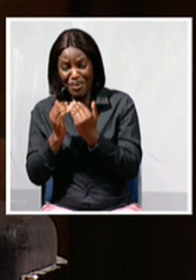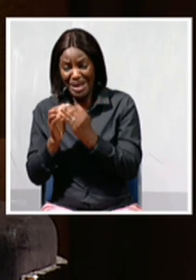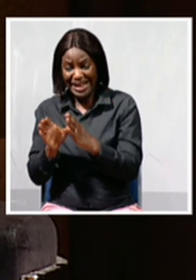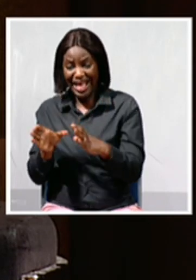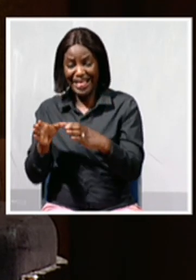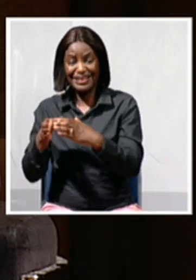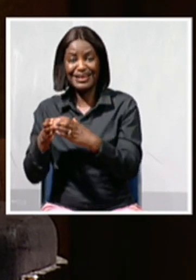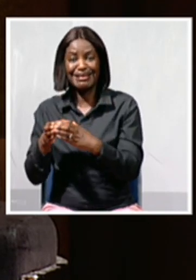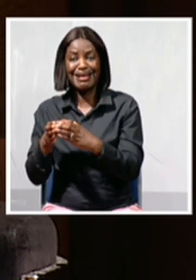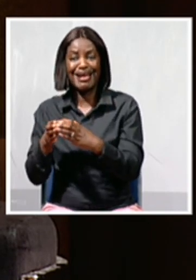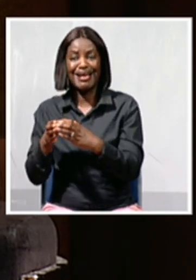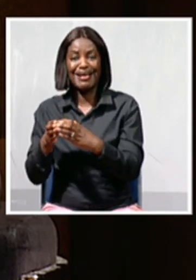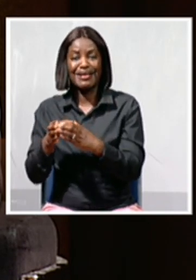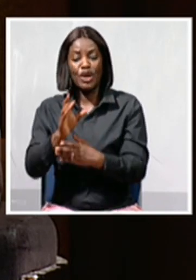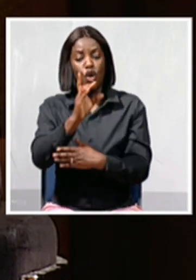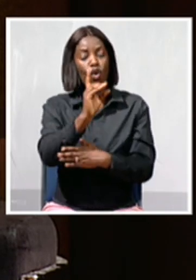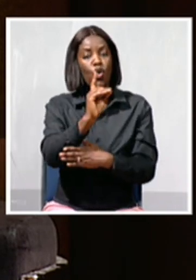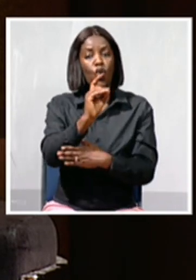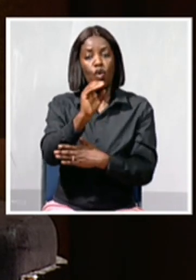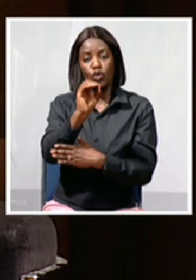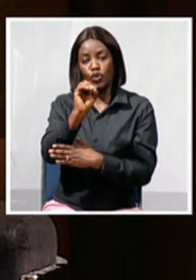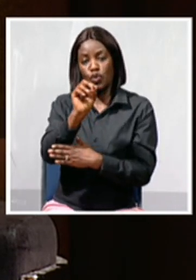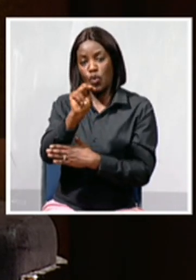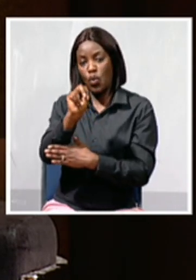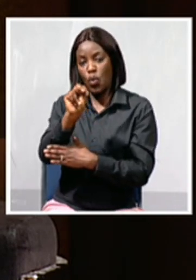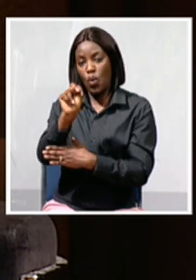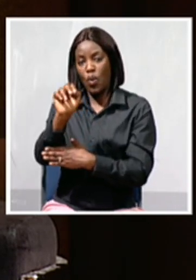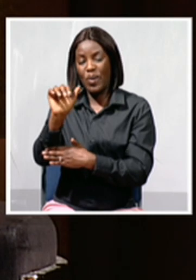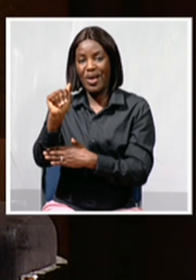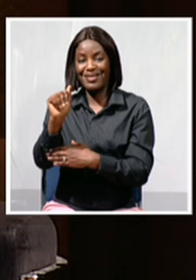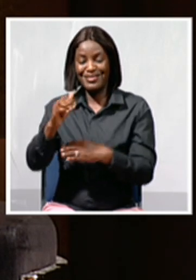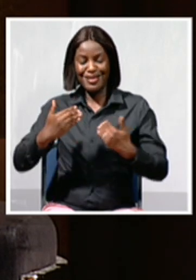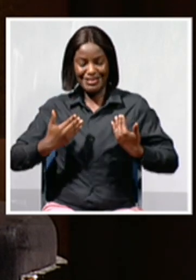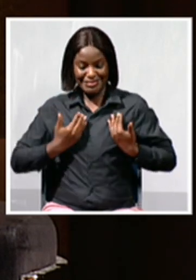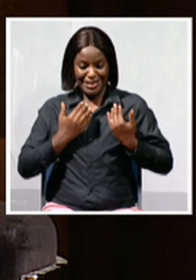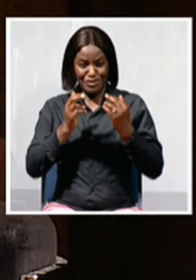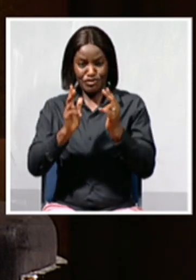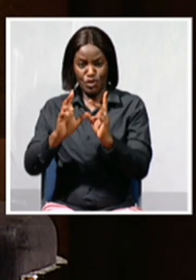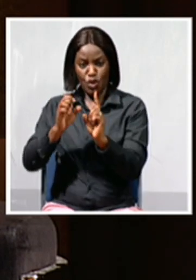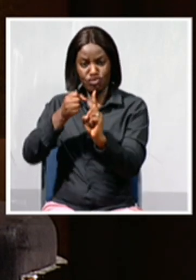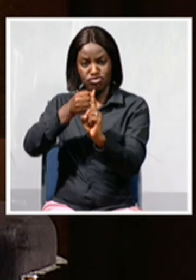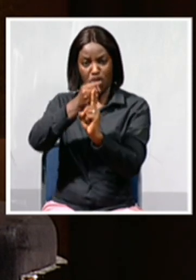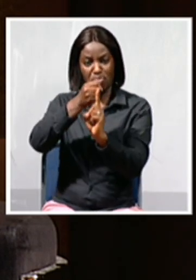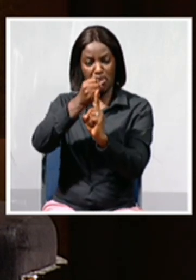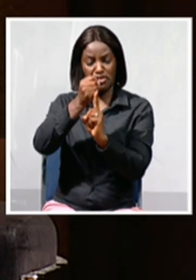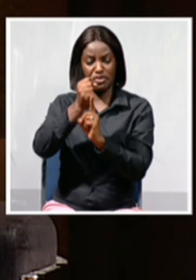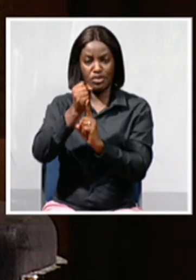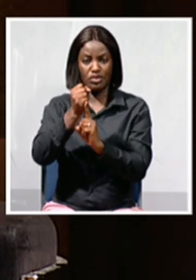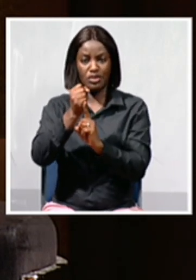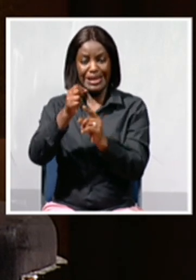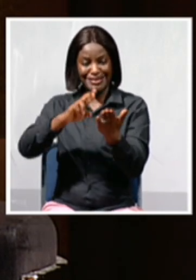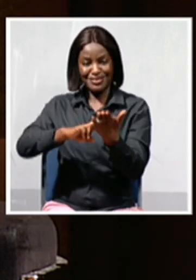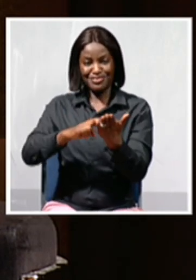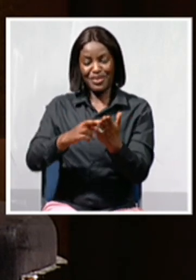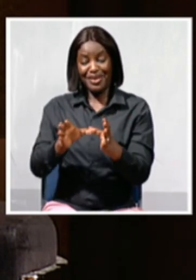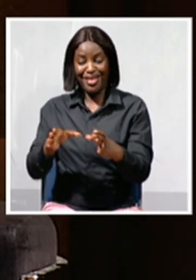evening. Madame Donna Gamatan is a youth activist, and she's representing that important constituency. Evening,